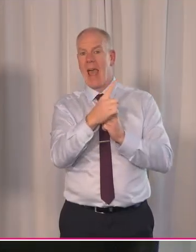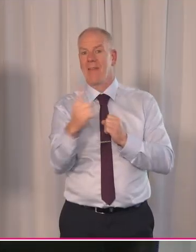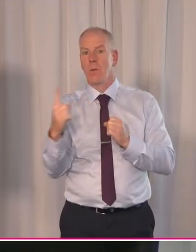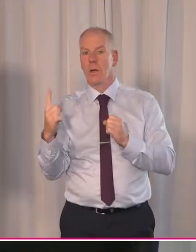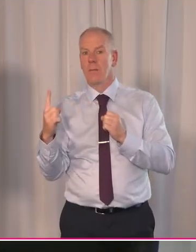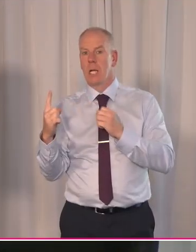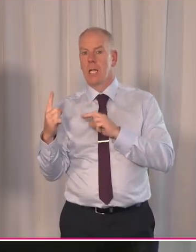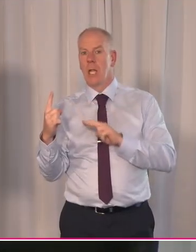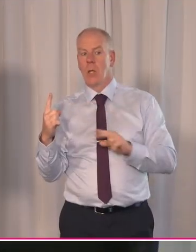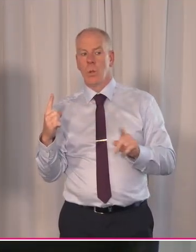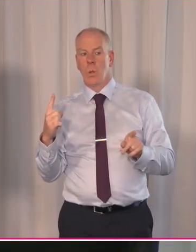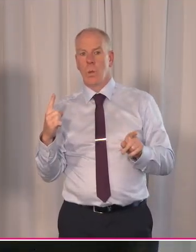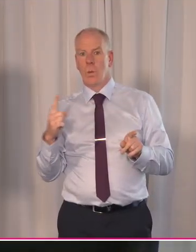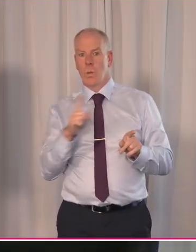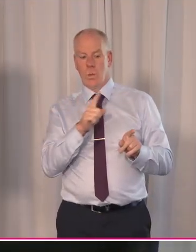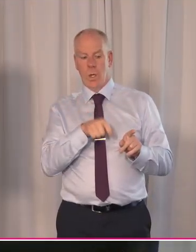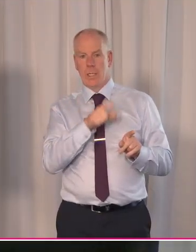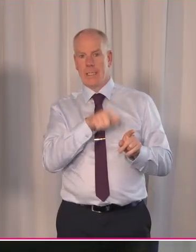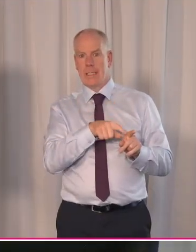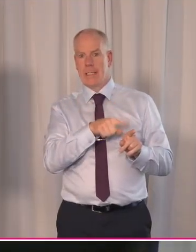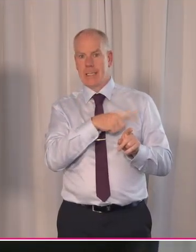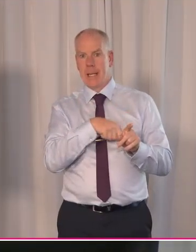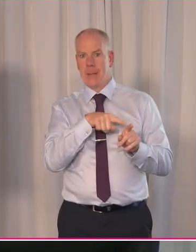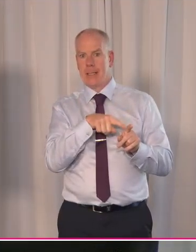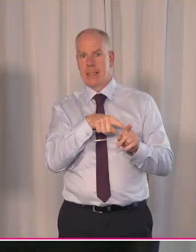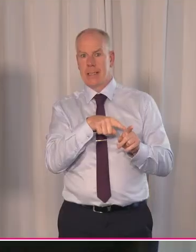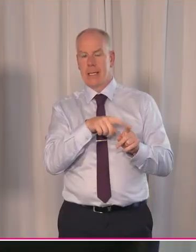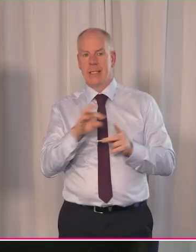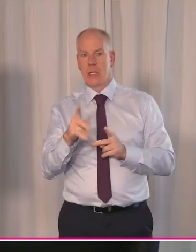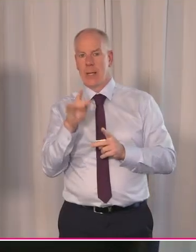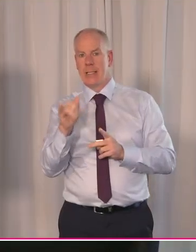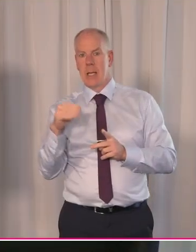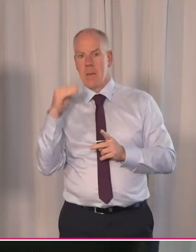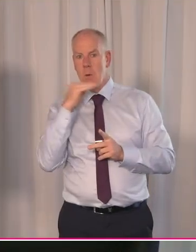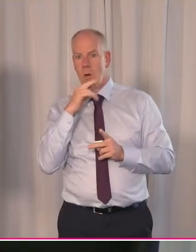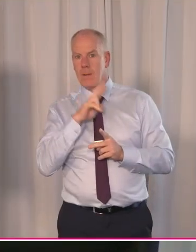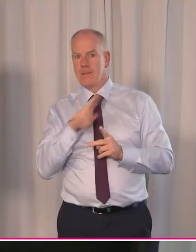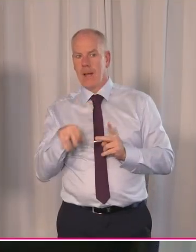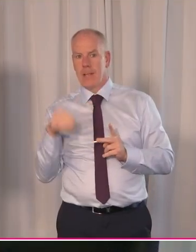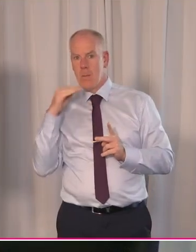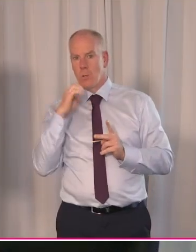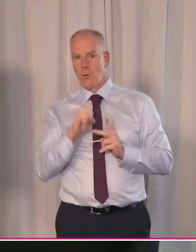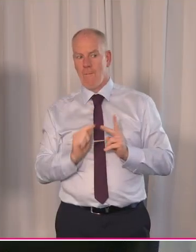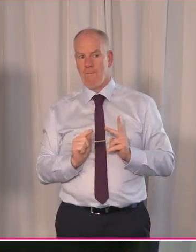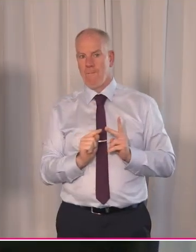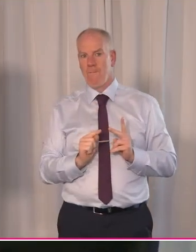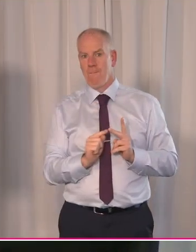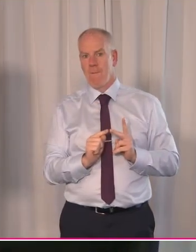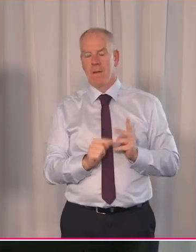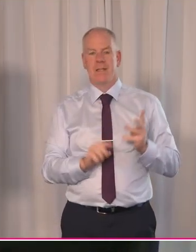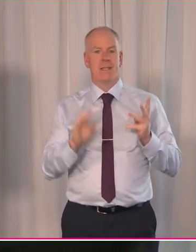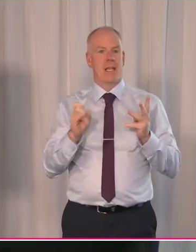you. And sexuality is important, but not quite important enough. And sexuality